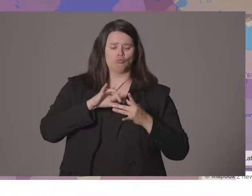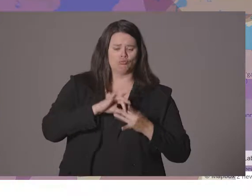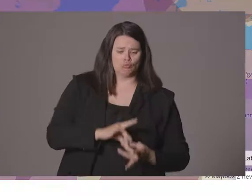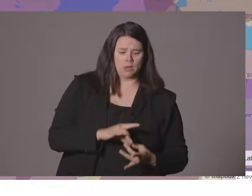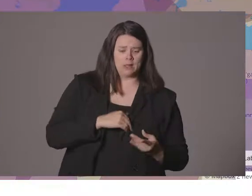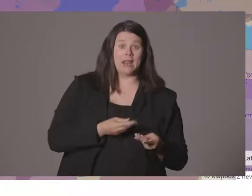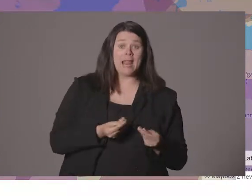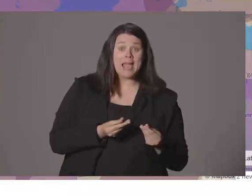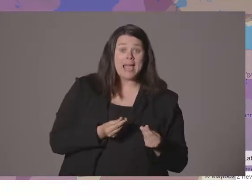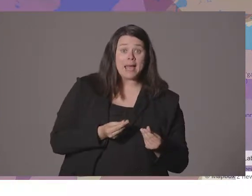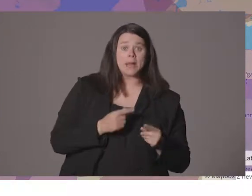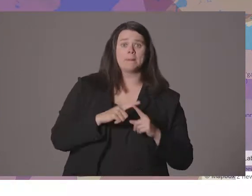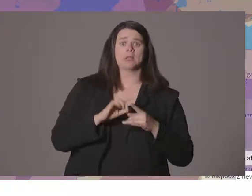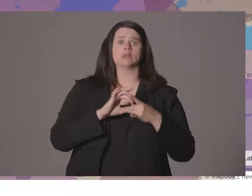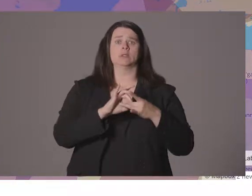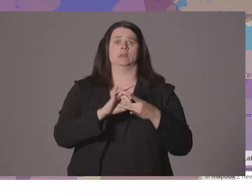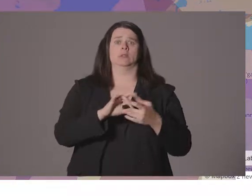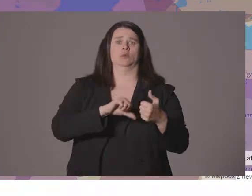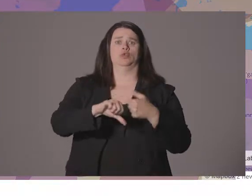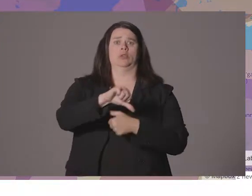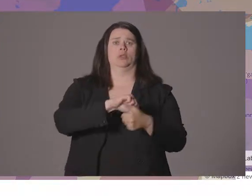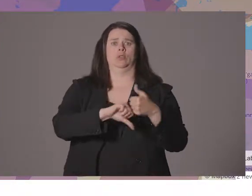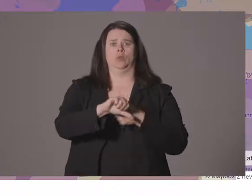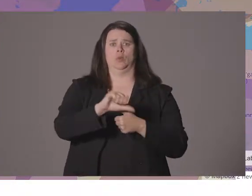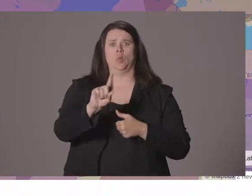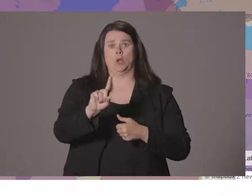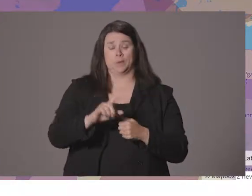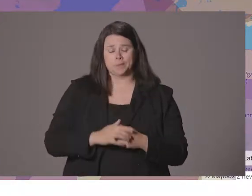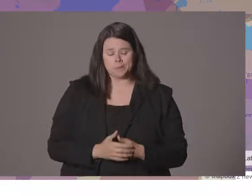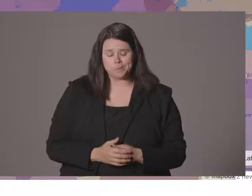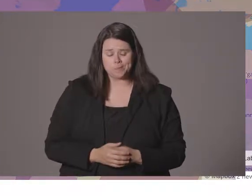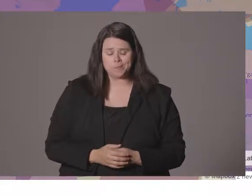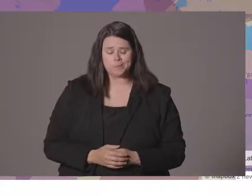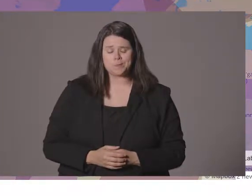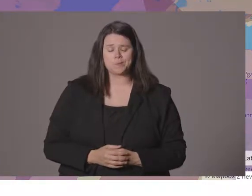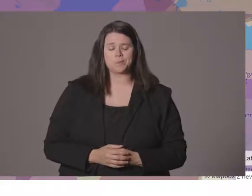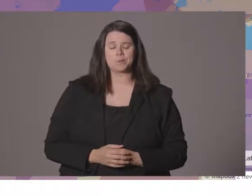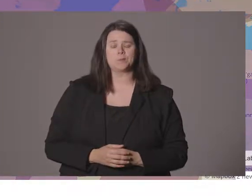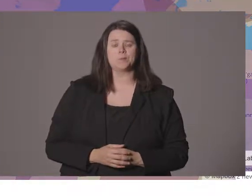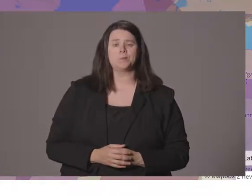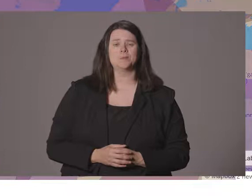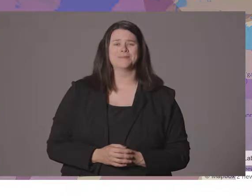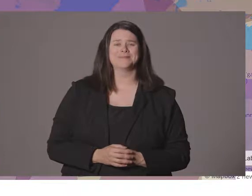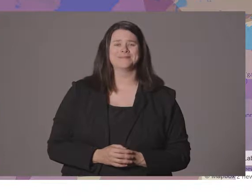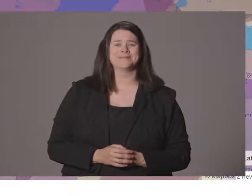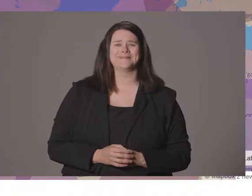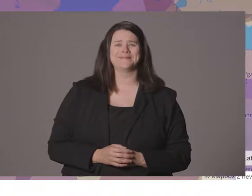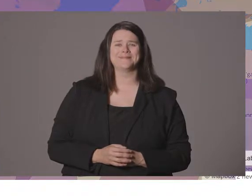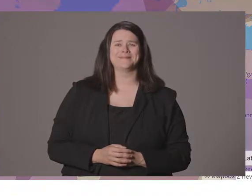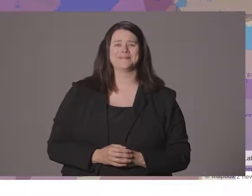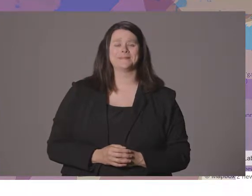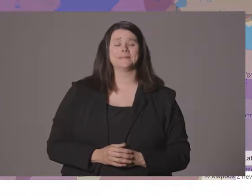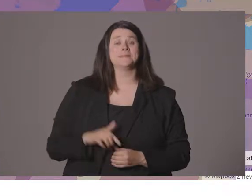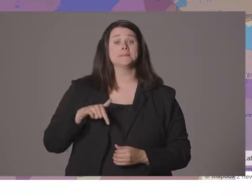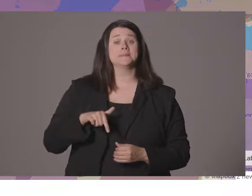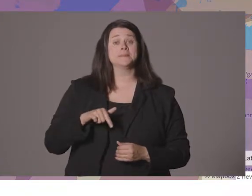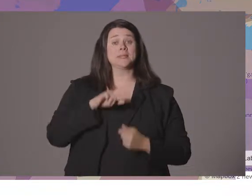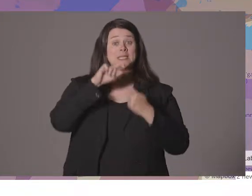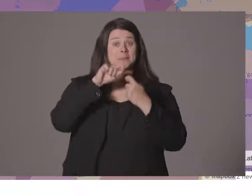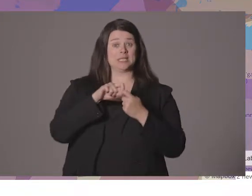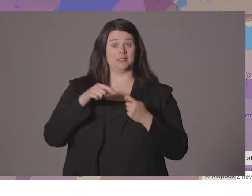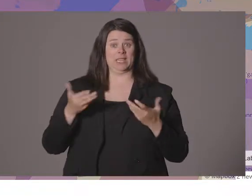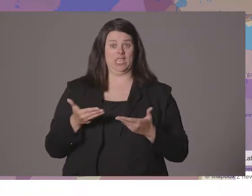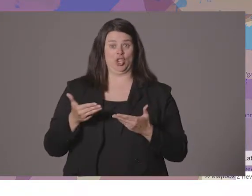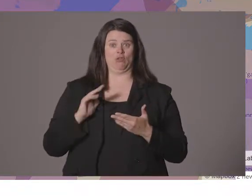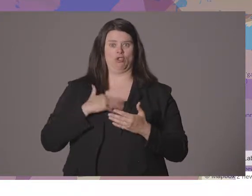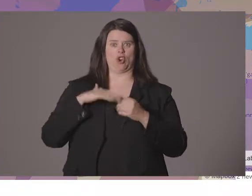And more specifically, in the Great Lakes region, These are some of the overlapping,